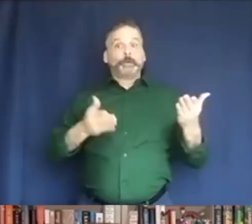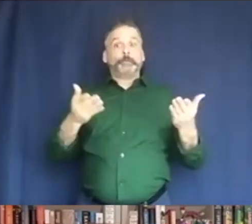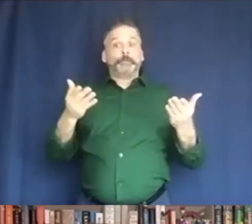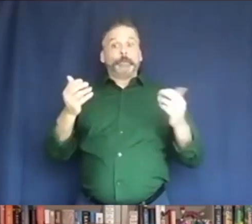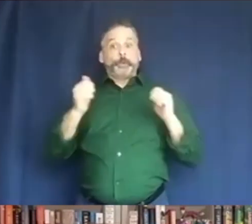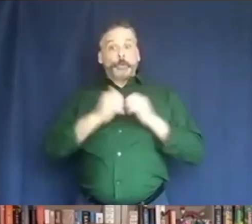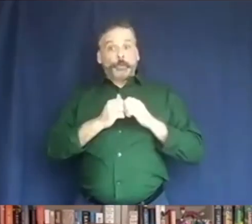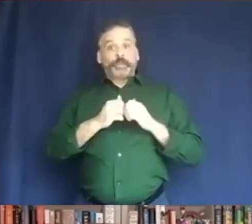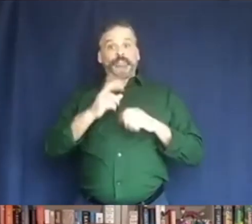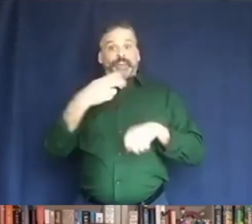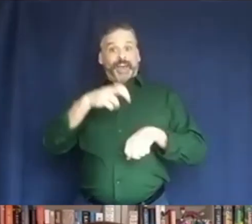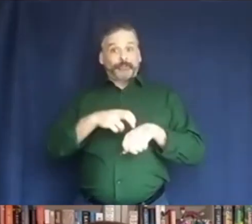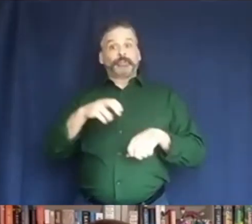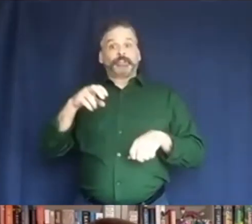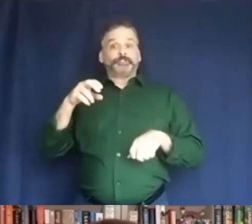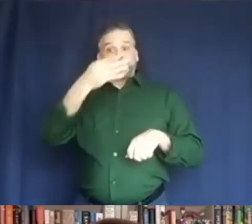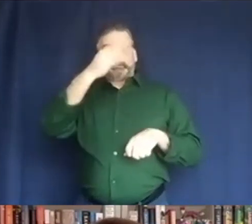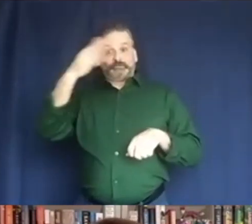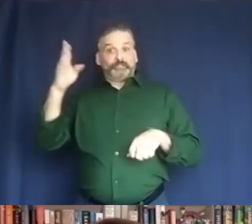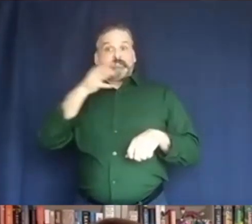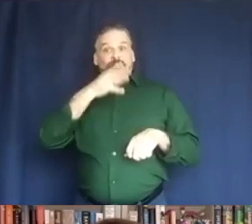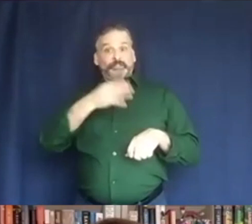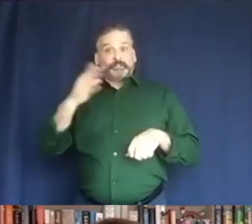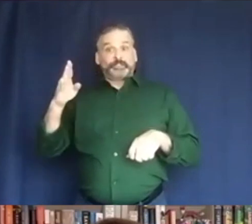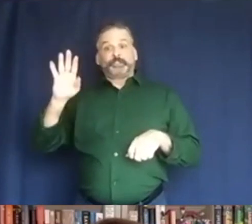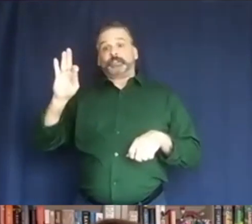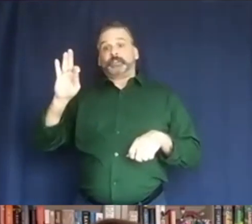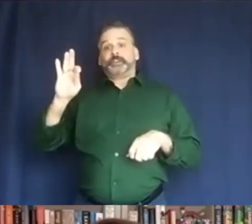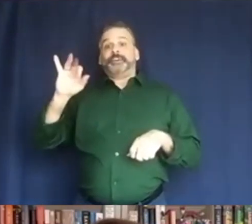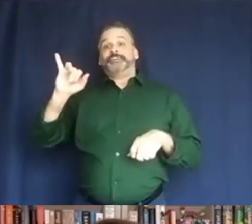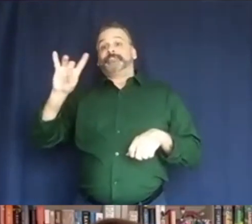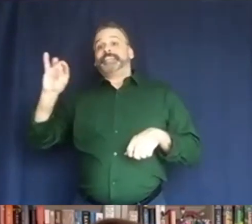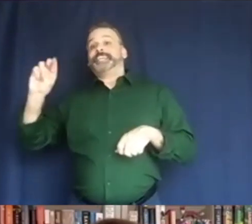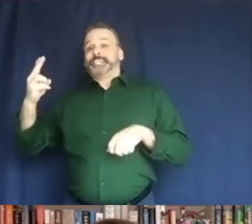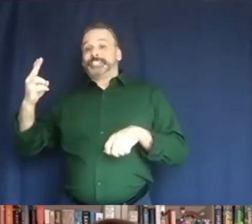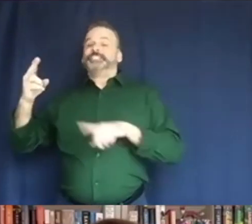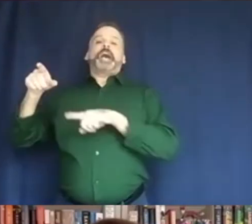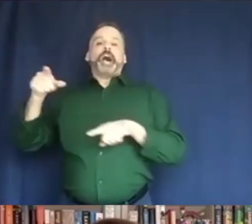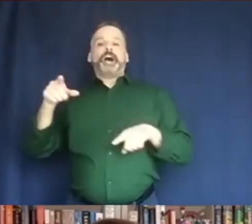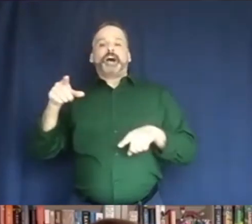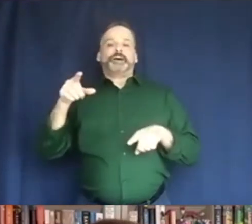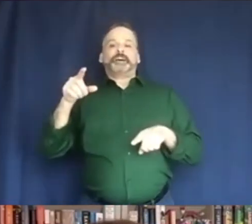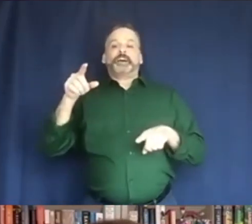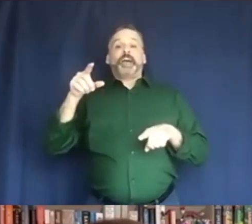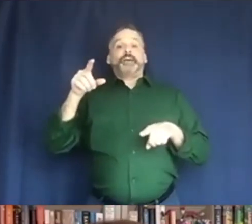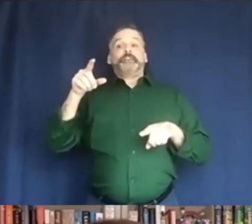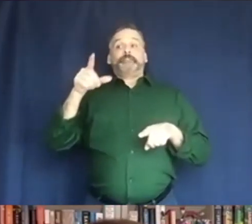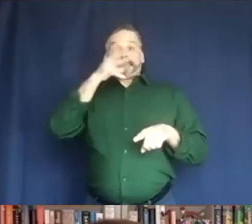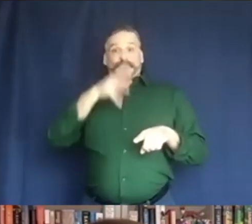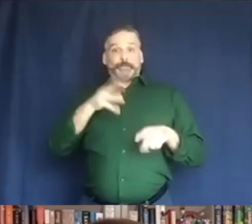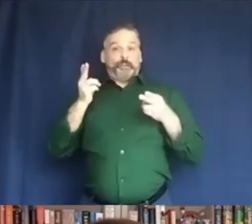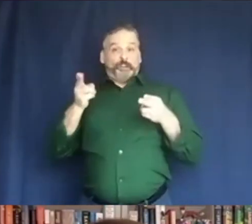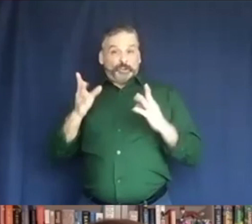the Irish pantheon. There's Flitish, a huntress, who is in every way